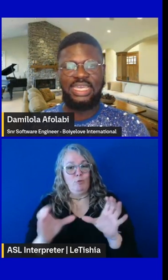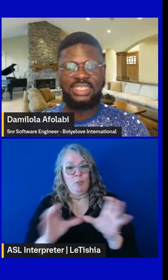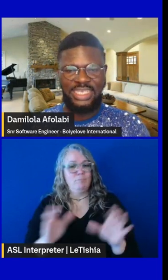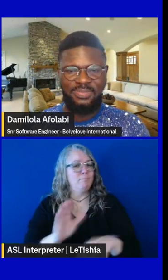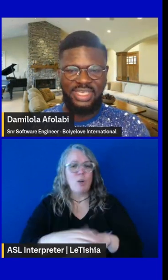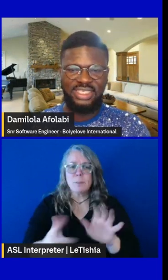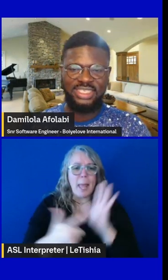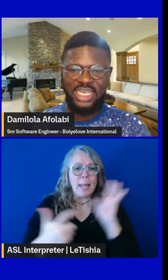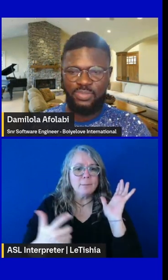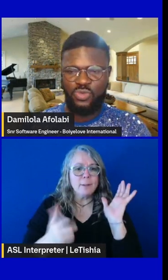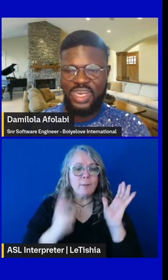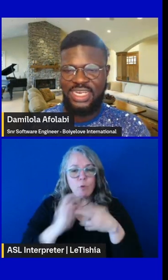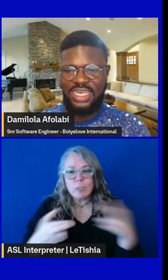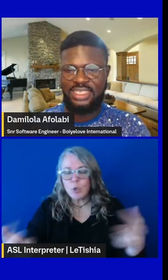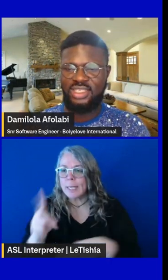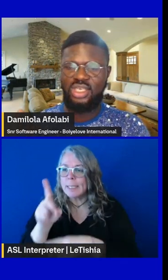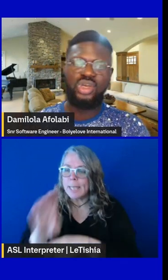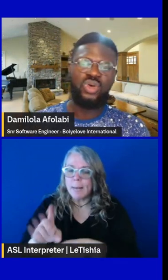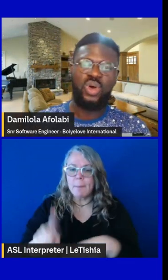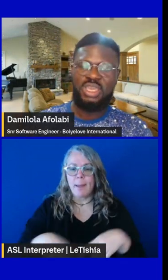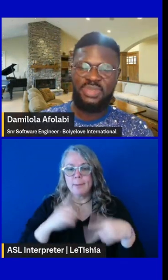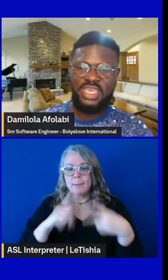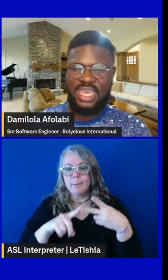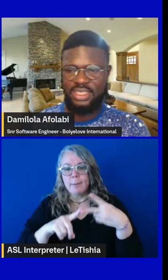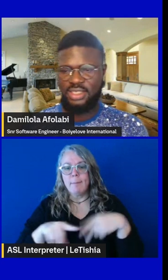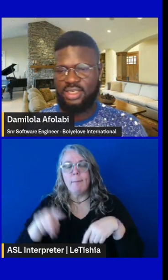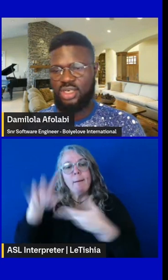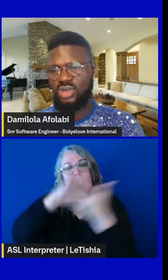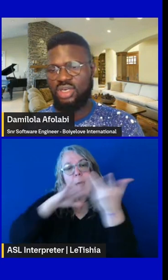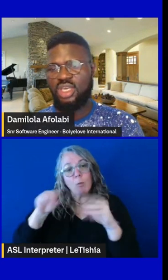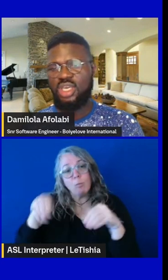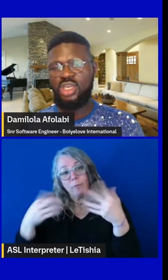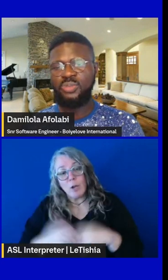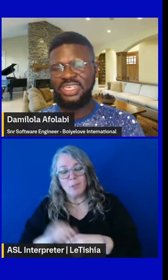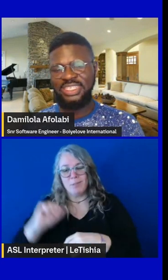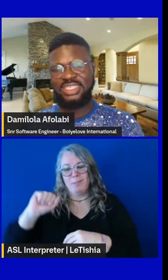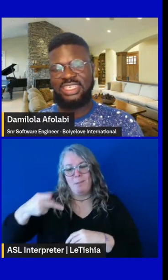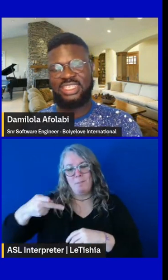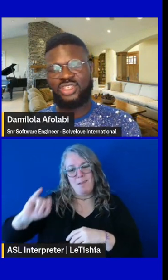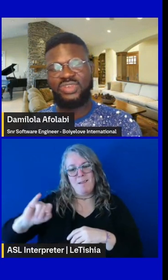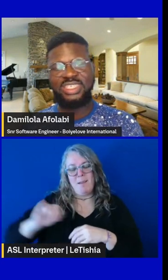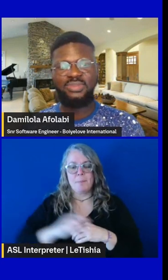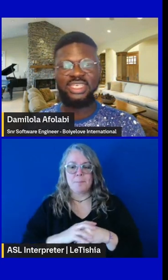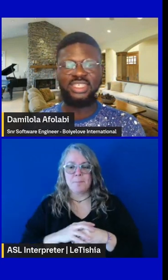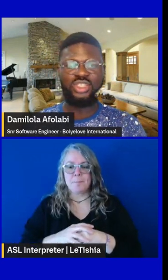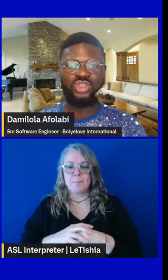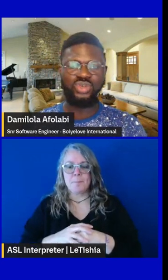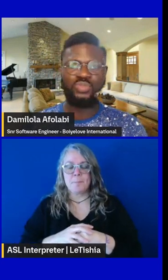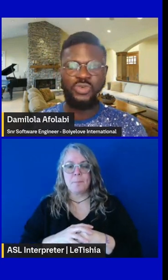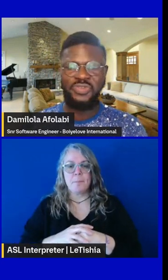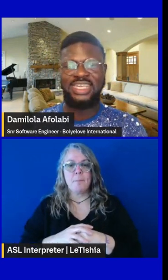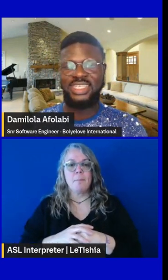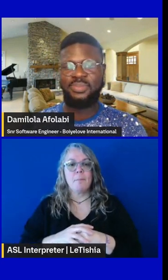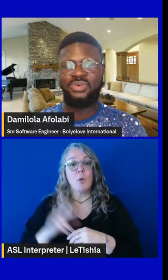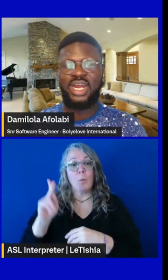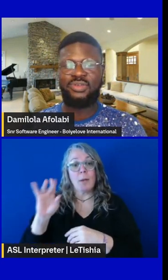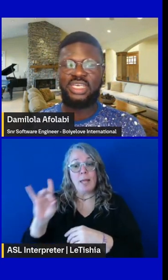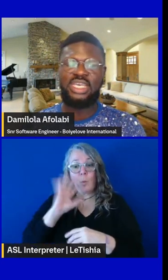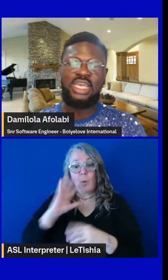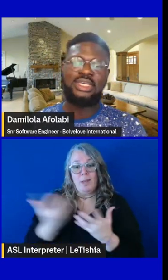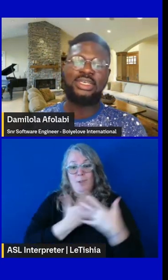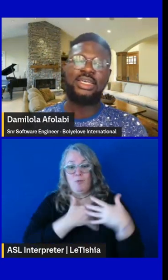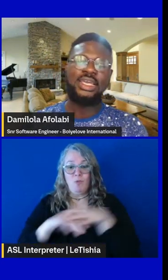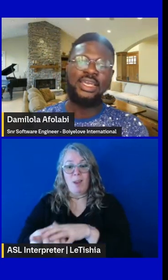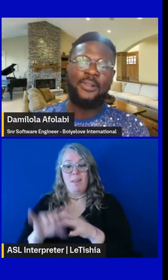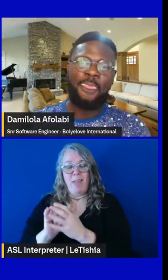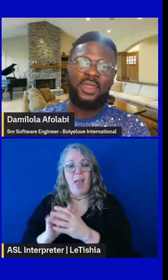resources like databases, cloud providers, or APIs. In Kubernetes, this integrates seamlessly to provide